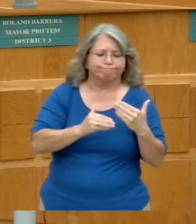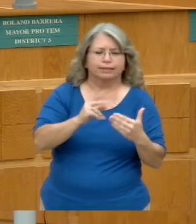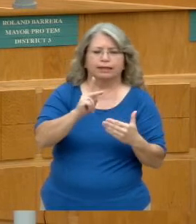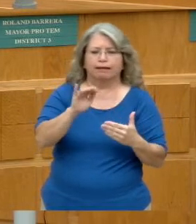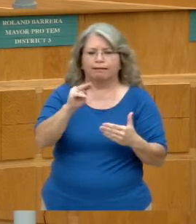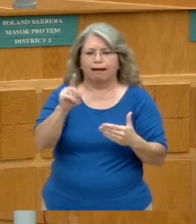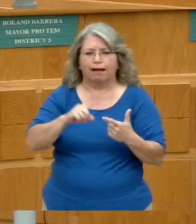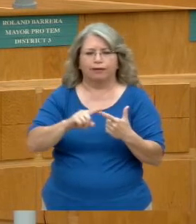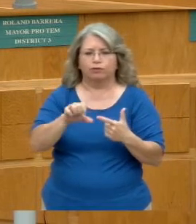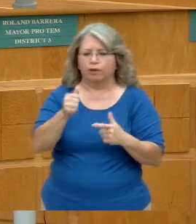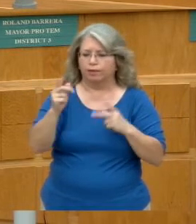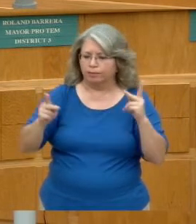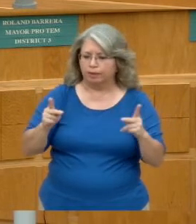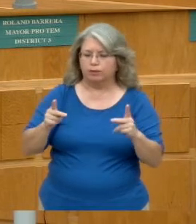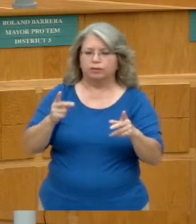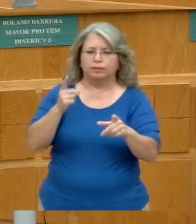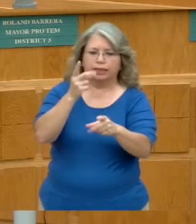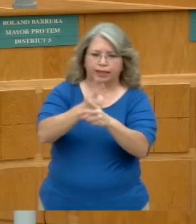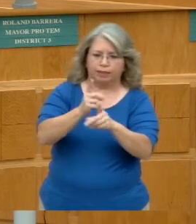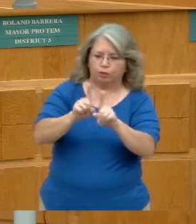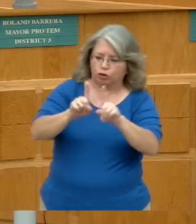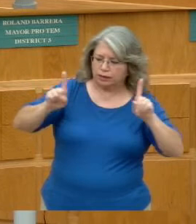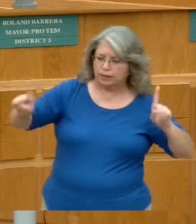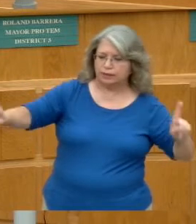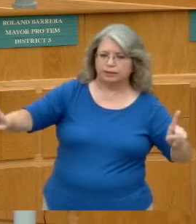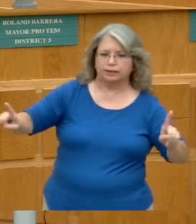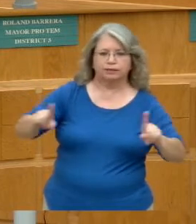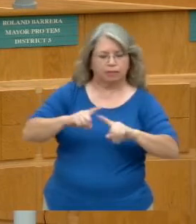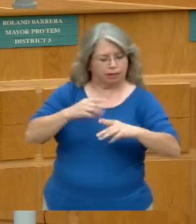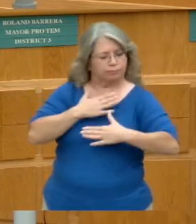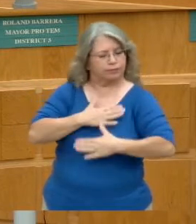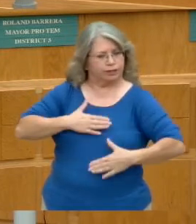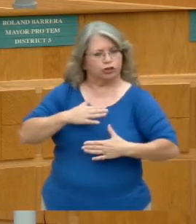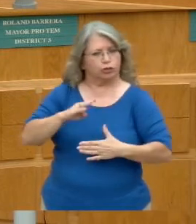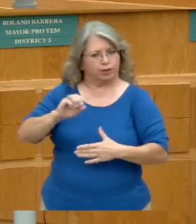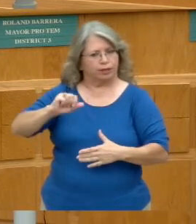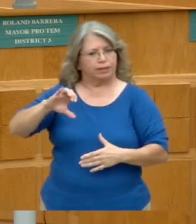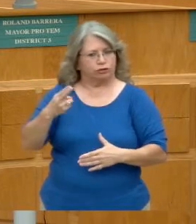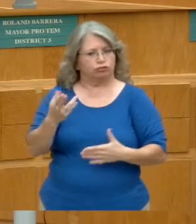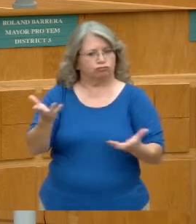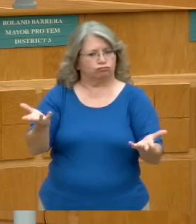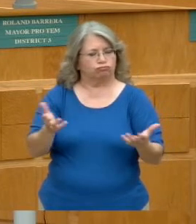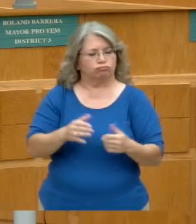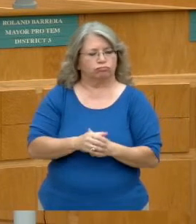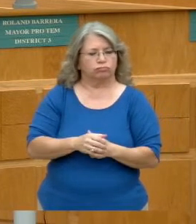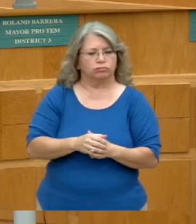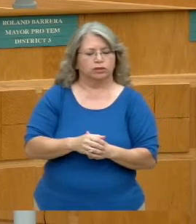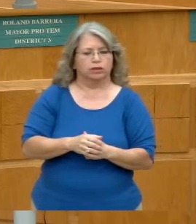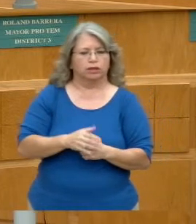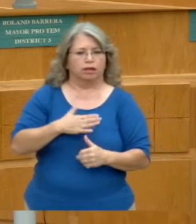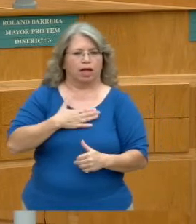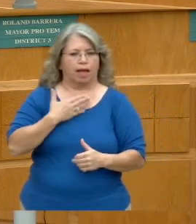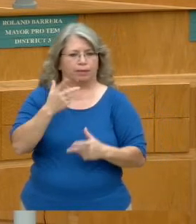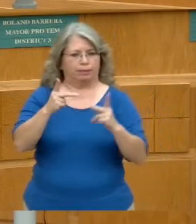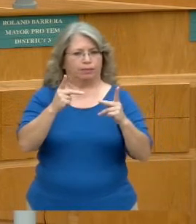distance, but enjoy the beach. That's what they're here for, and we're glad that people are able to get